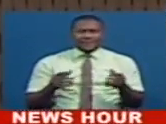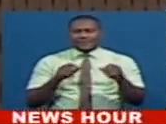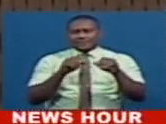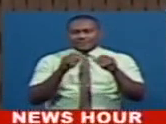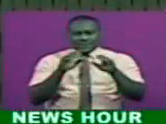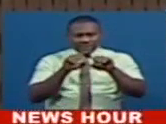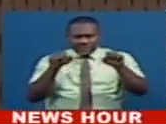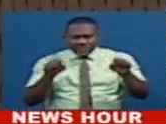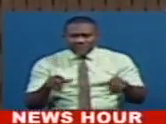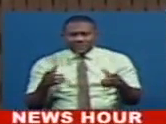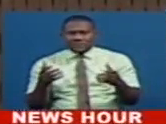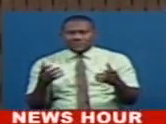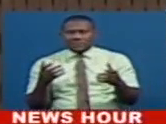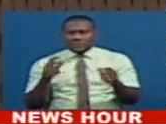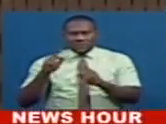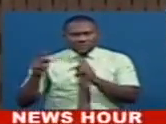persons.